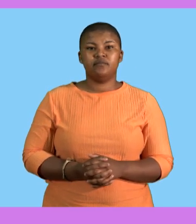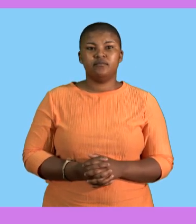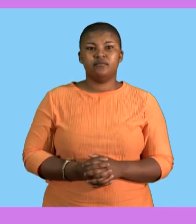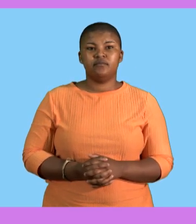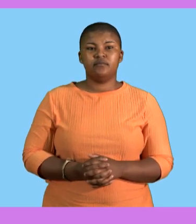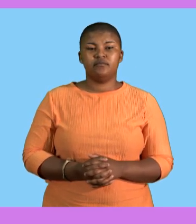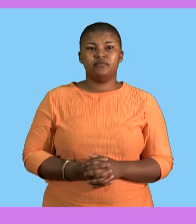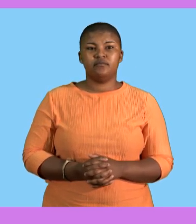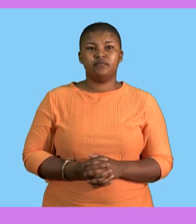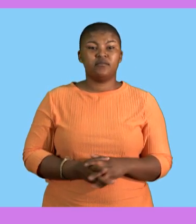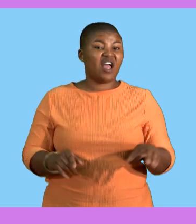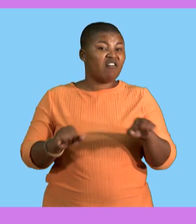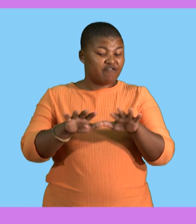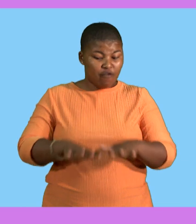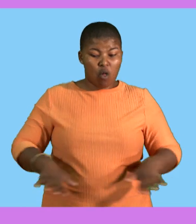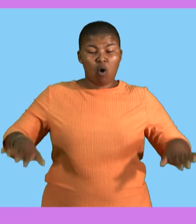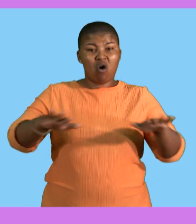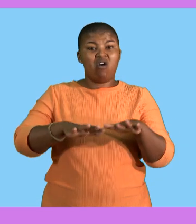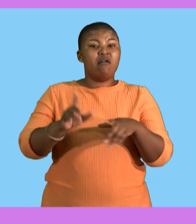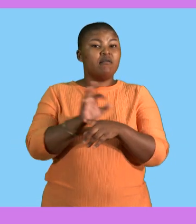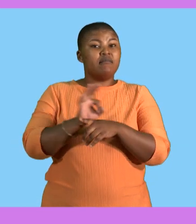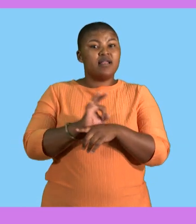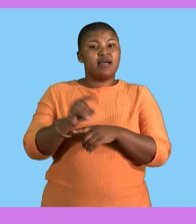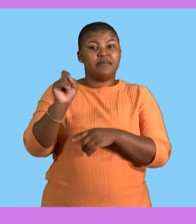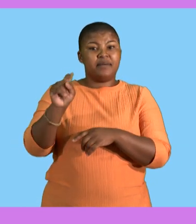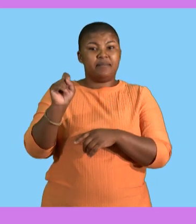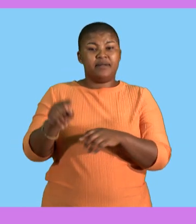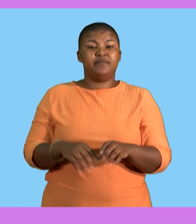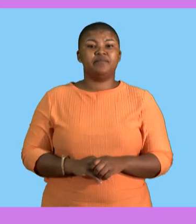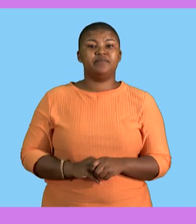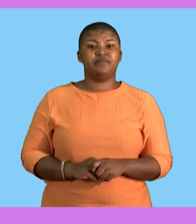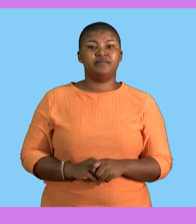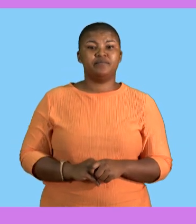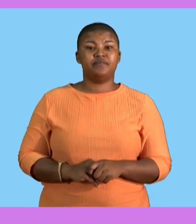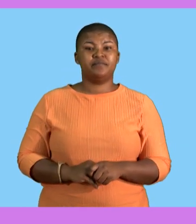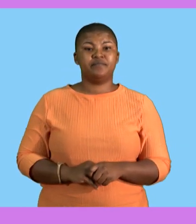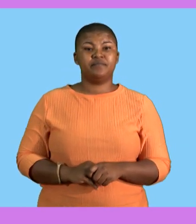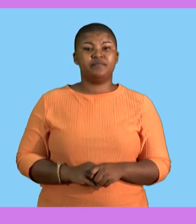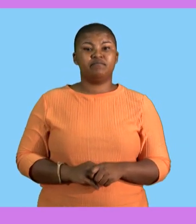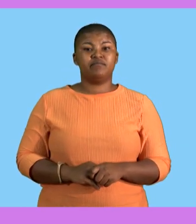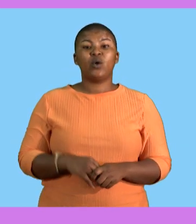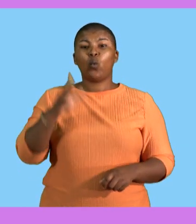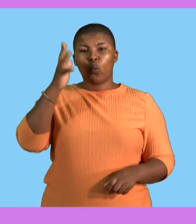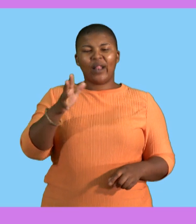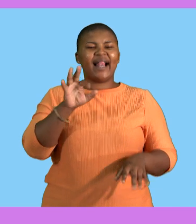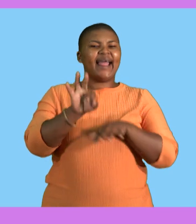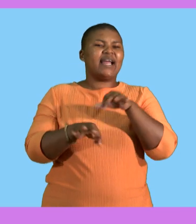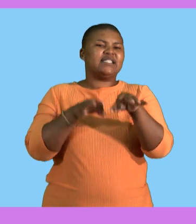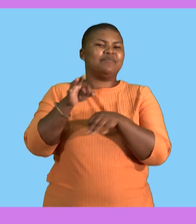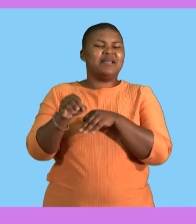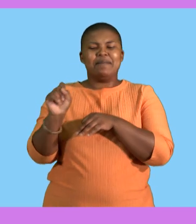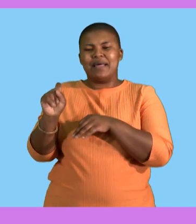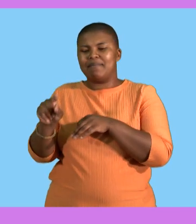Let's look at this floor plan. So the key given, that will always be given, is